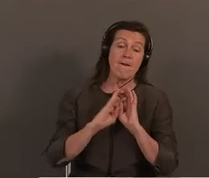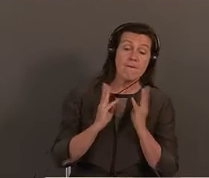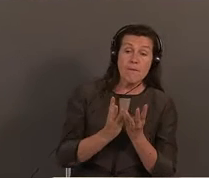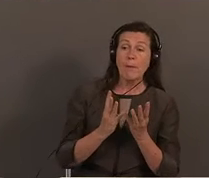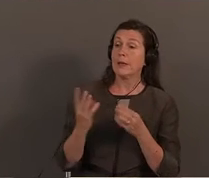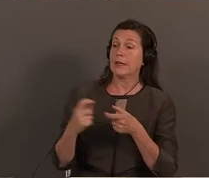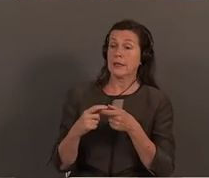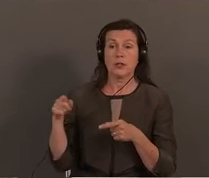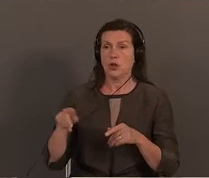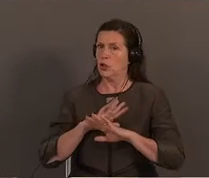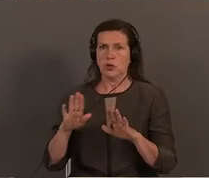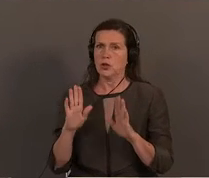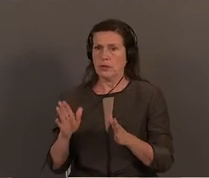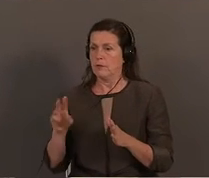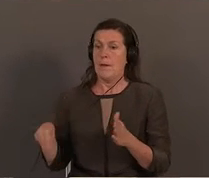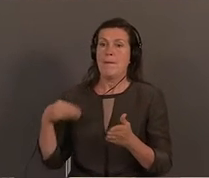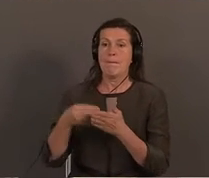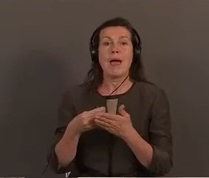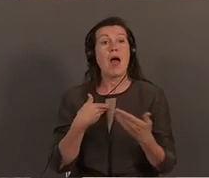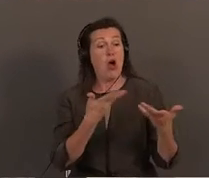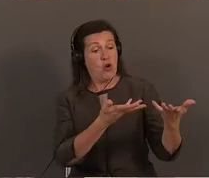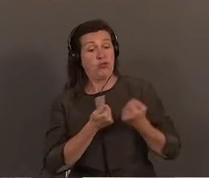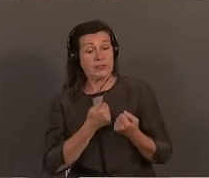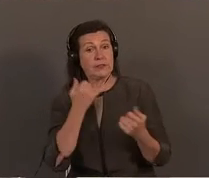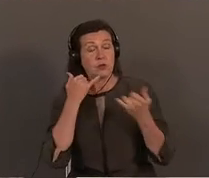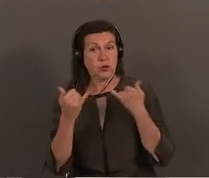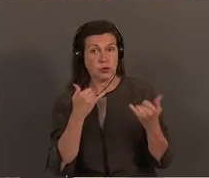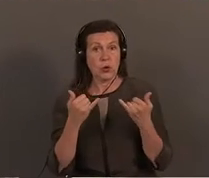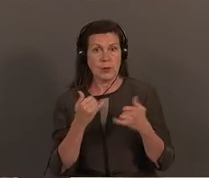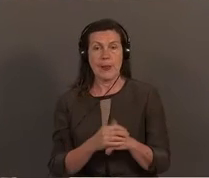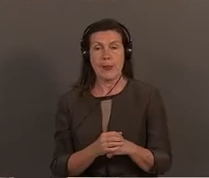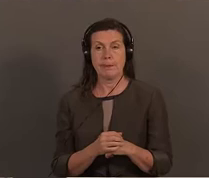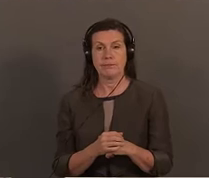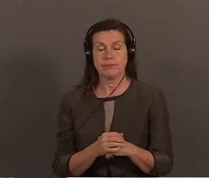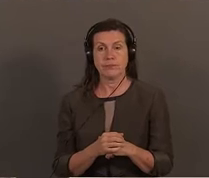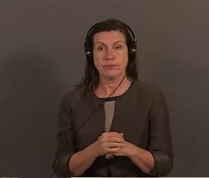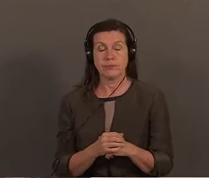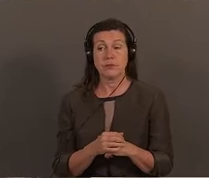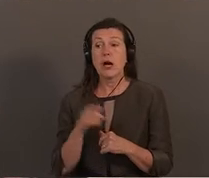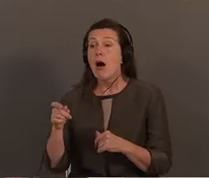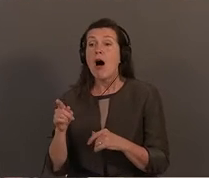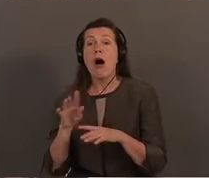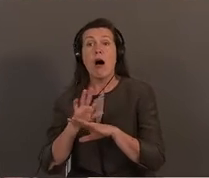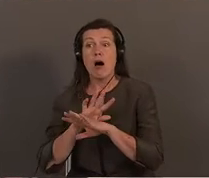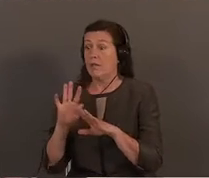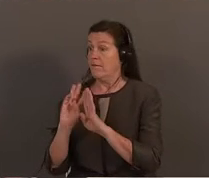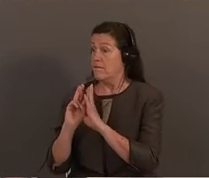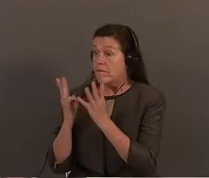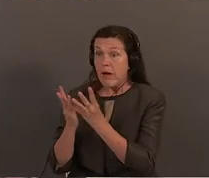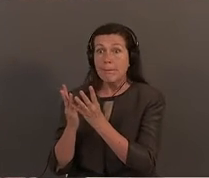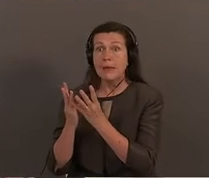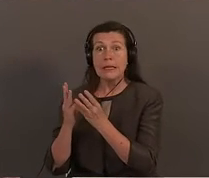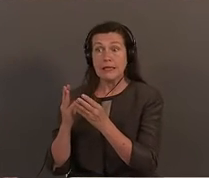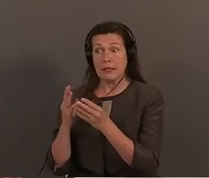to pay for those received calls. That's right. And it's beneficial anyway. And non-family members? Non-family